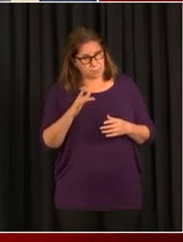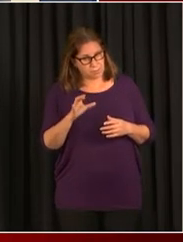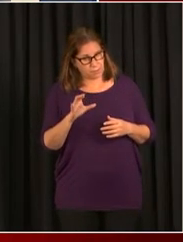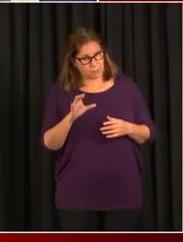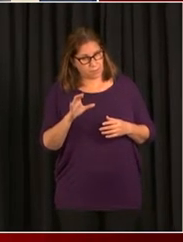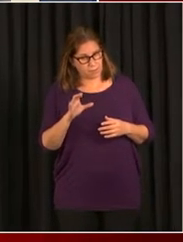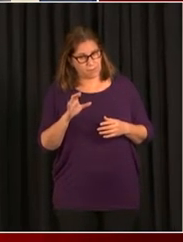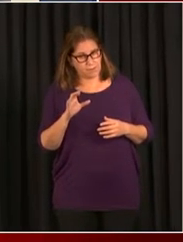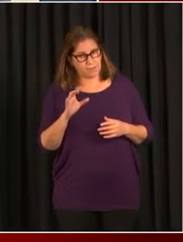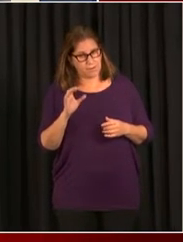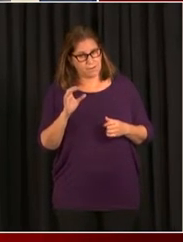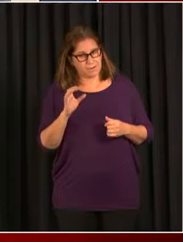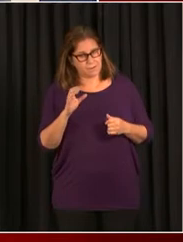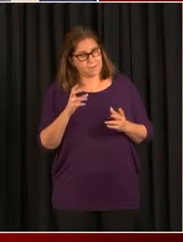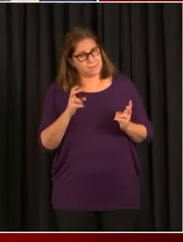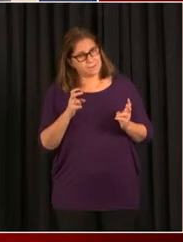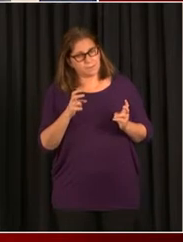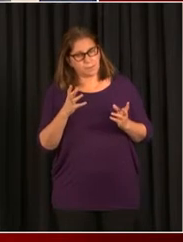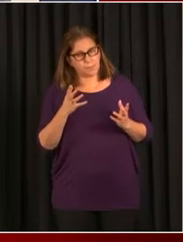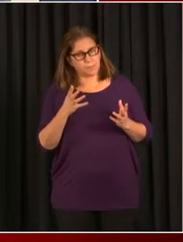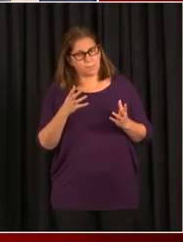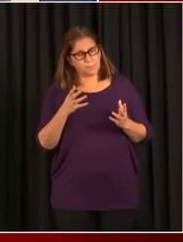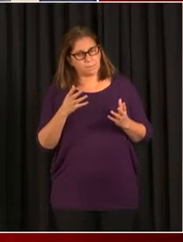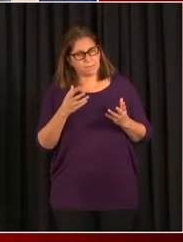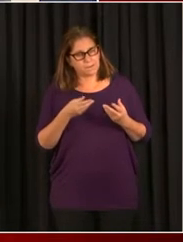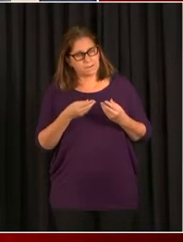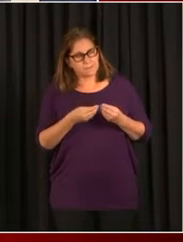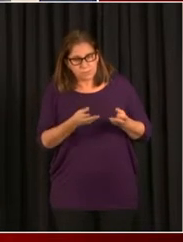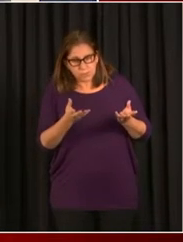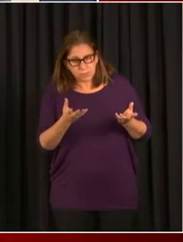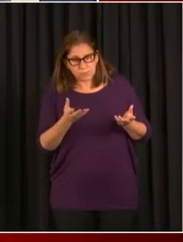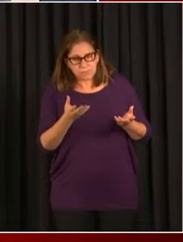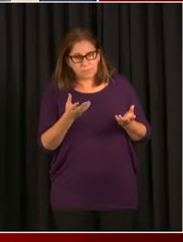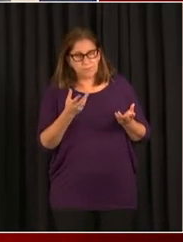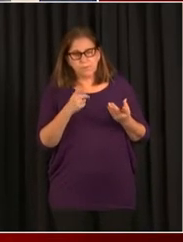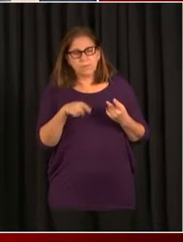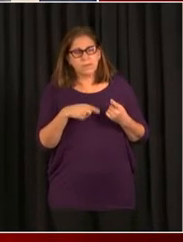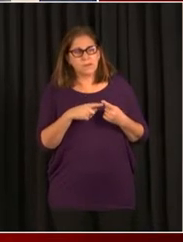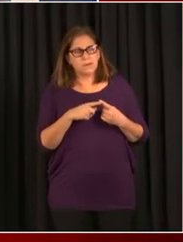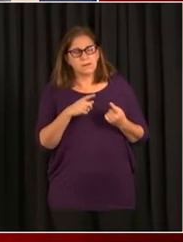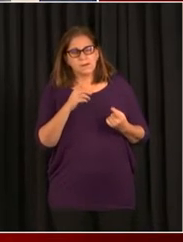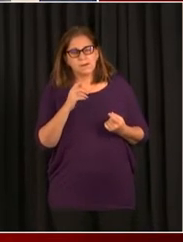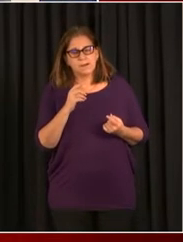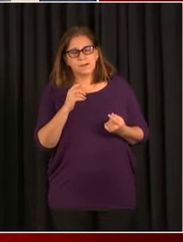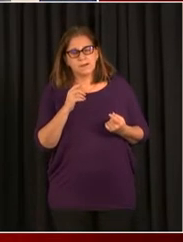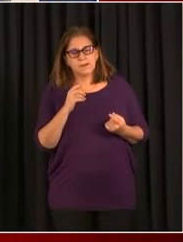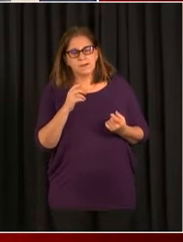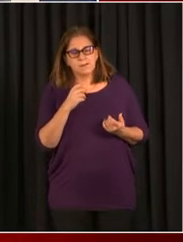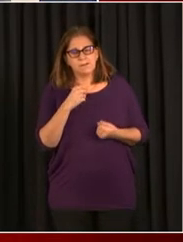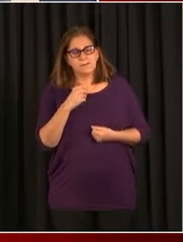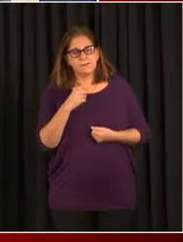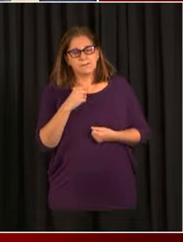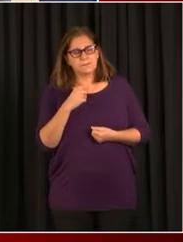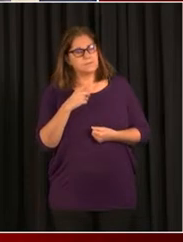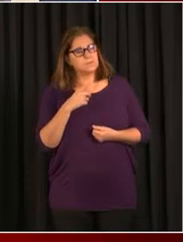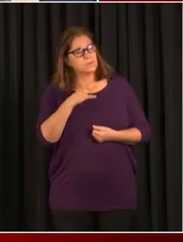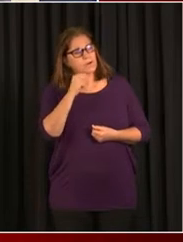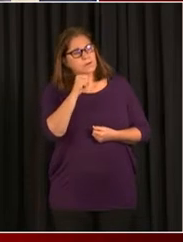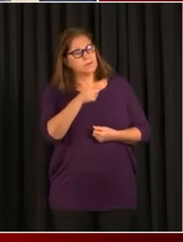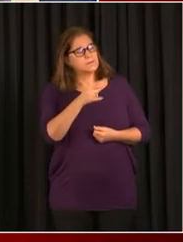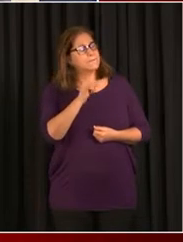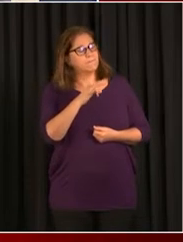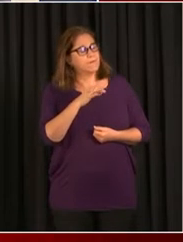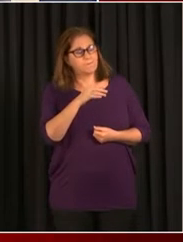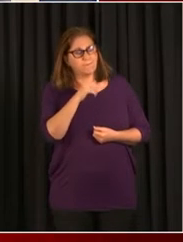If so, when can residents expect to see that? And if not, why is that the case? I think we've talked about before, Dr. Mesma, if I might, that